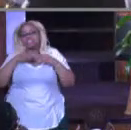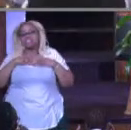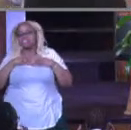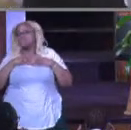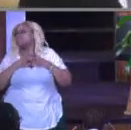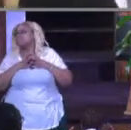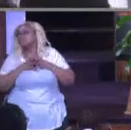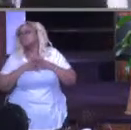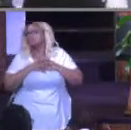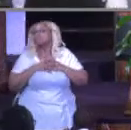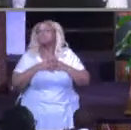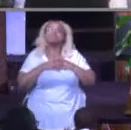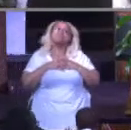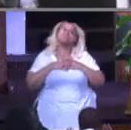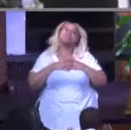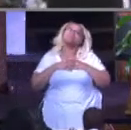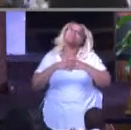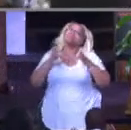Receive.